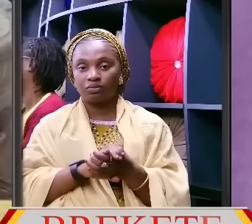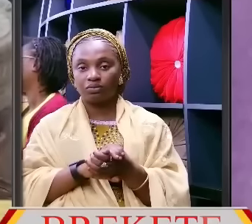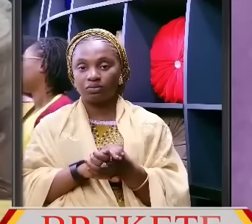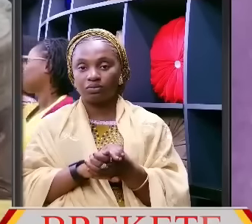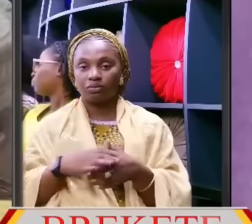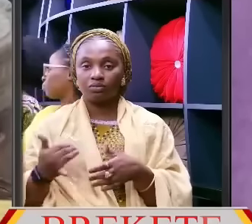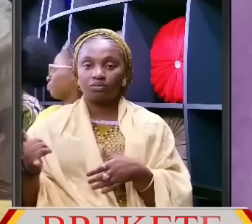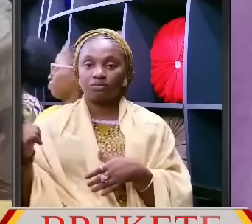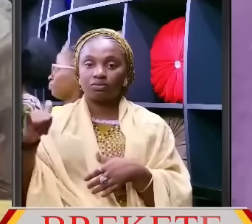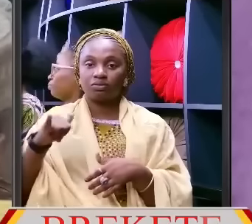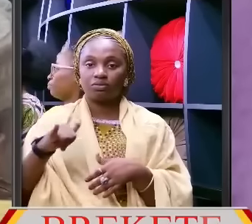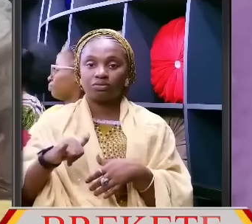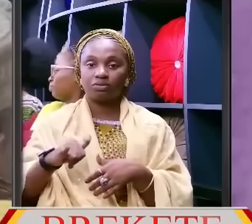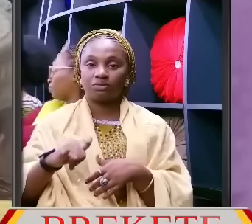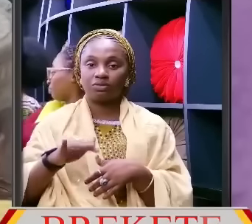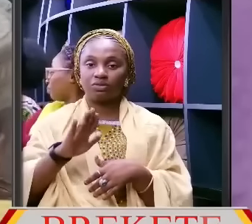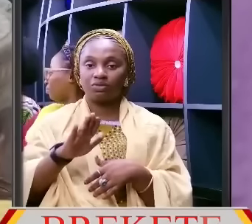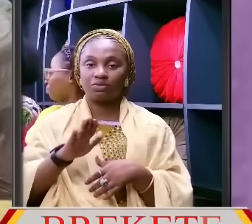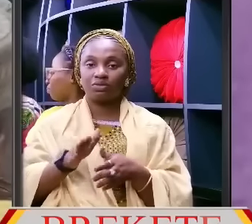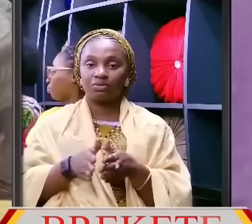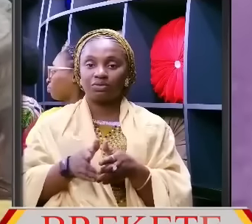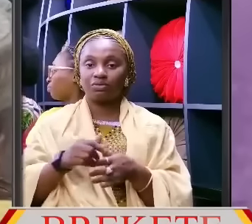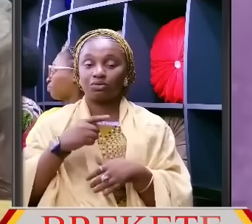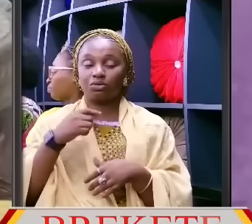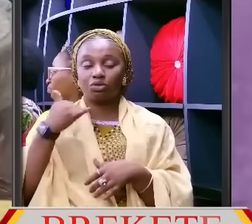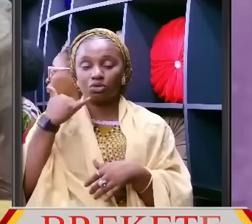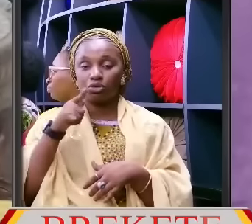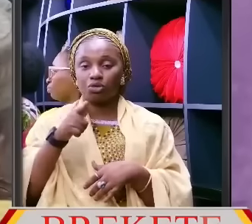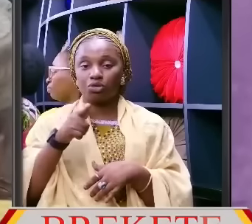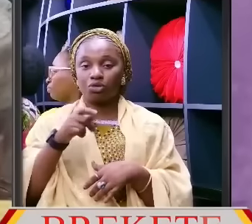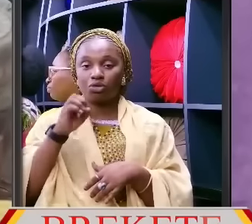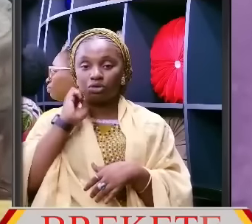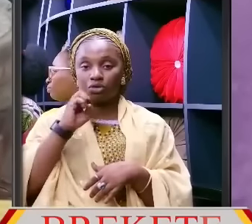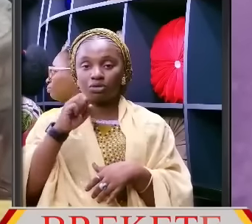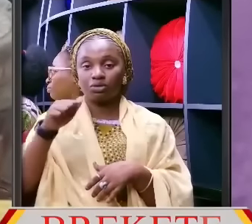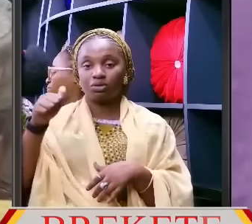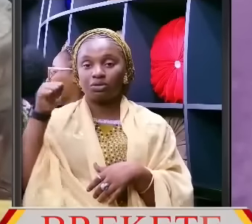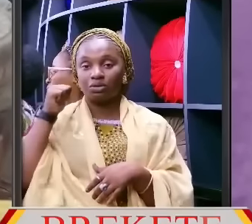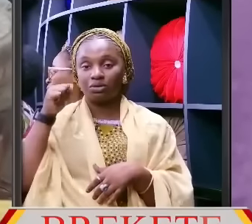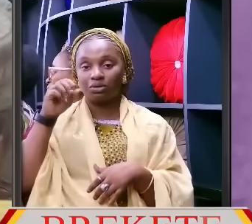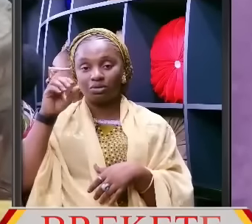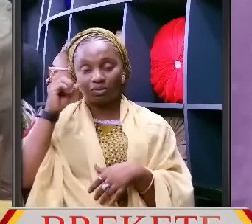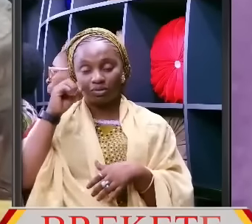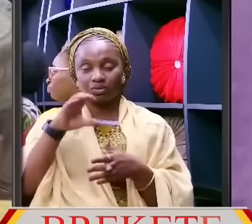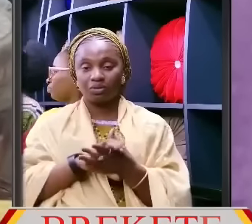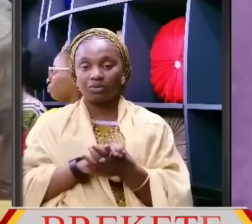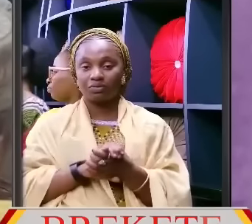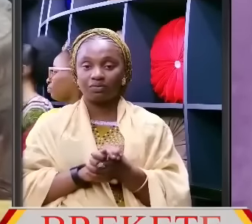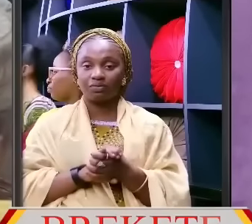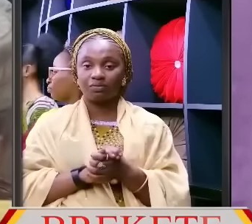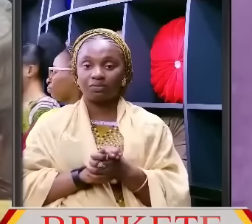they go refer to you as his ex-wife. If you like, now my husband, now my husband, for in